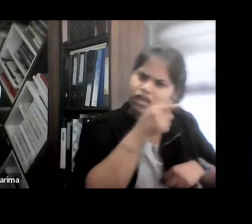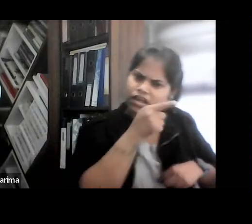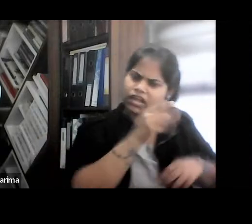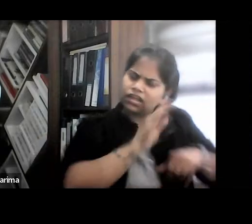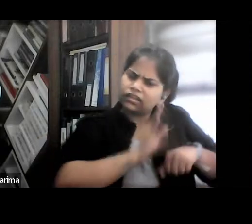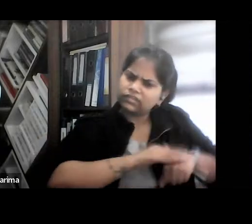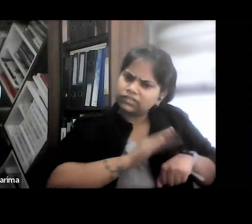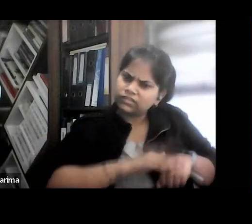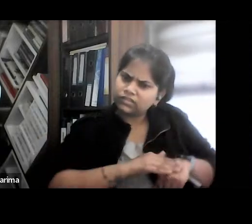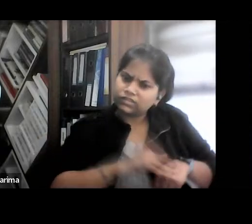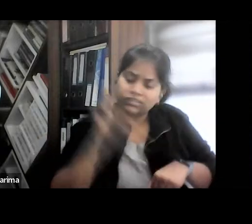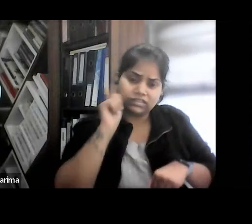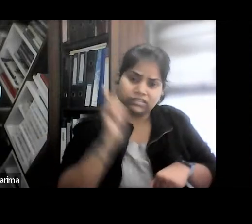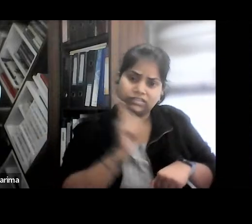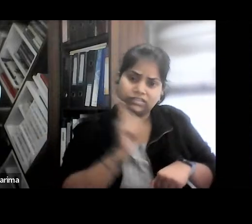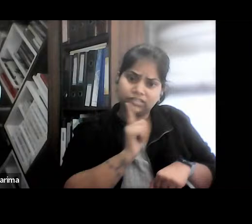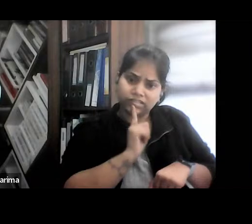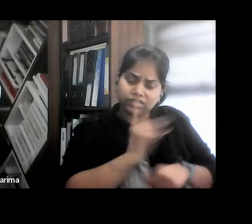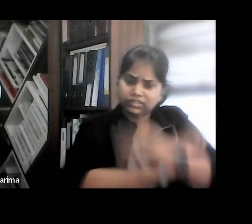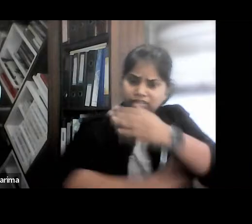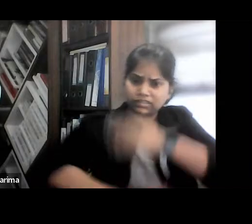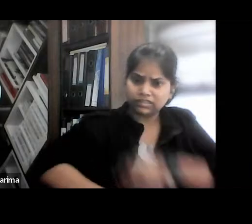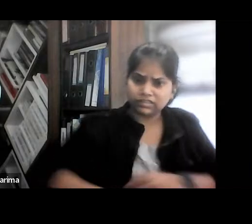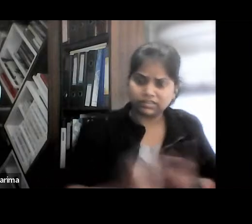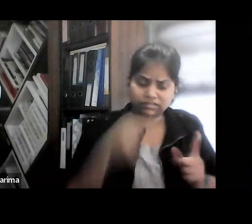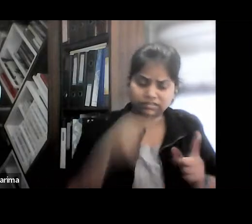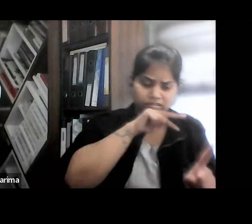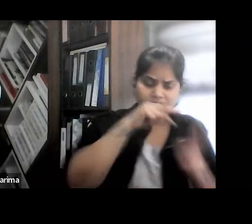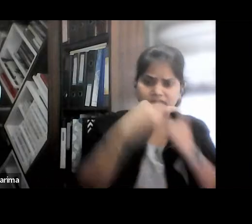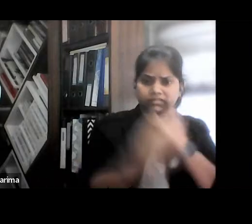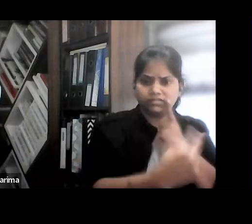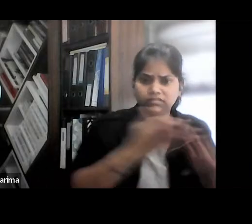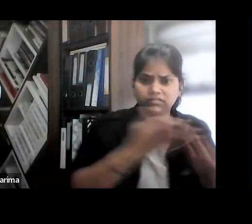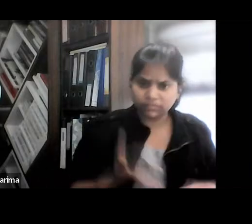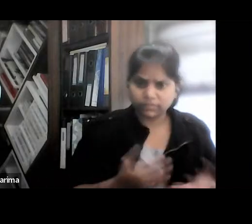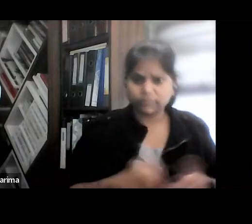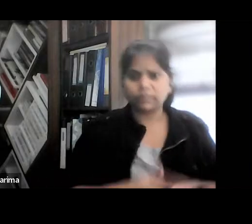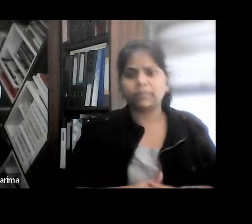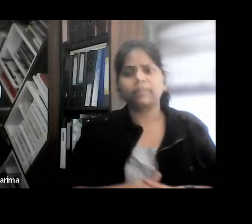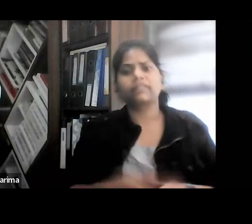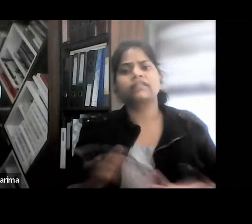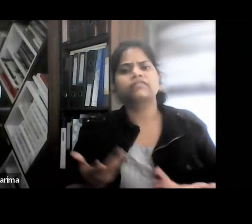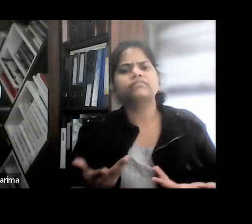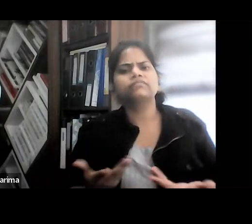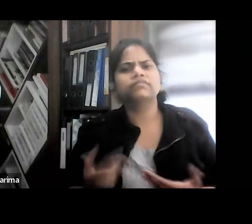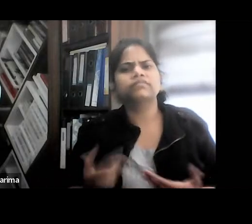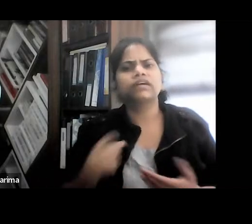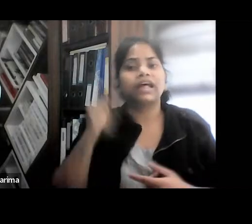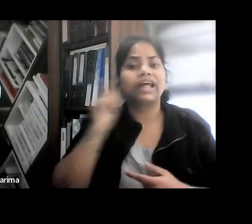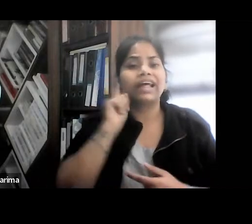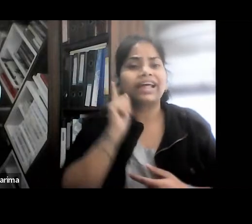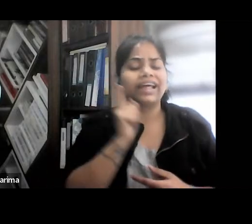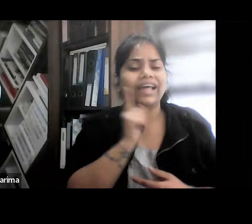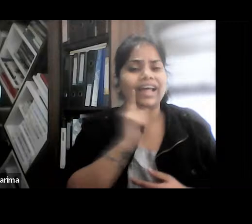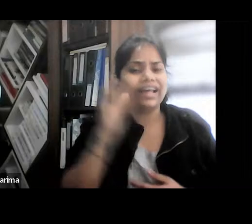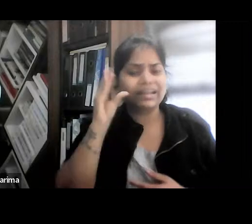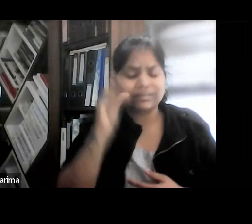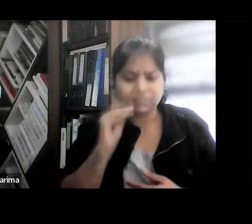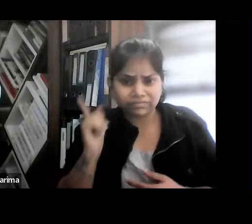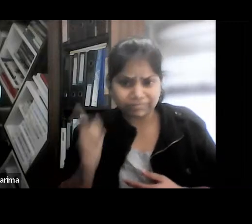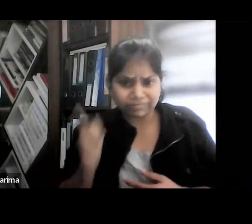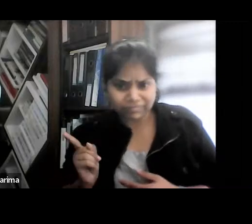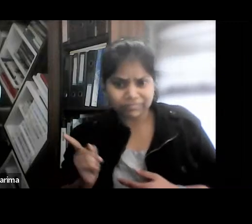studies perspective makes plain that the trauma that he had to undergo on account of his impairment arose from his perceived lack